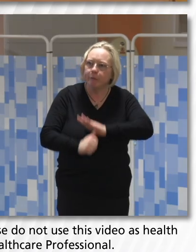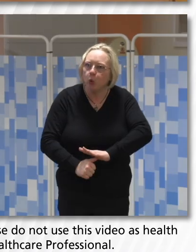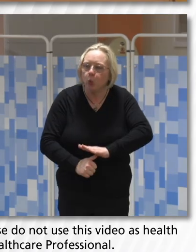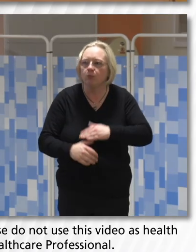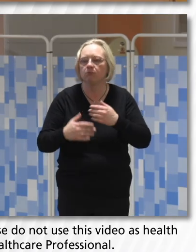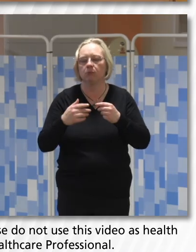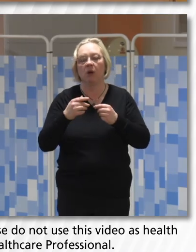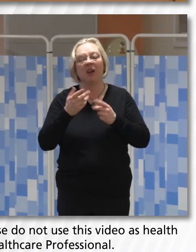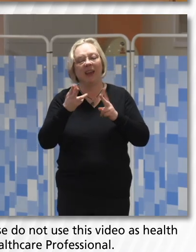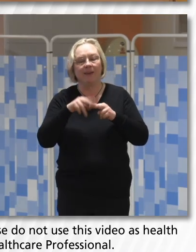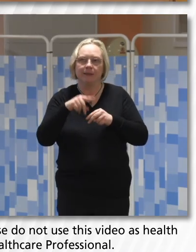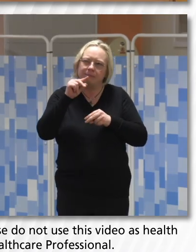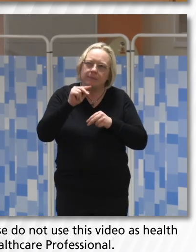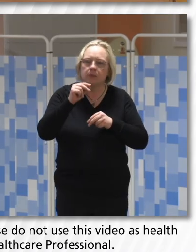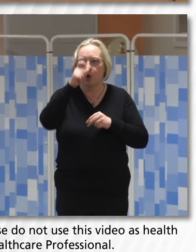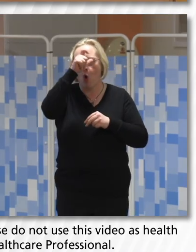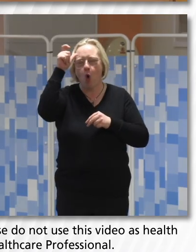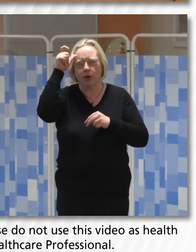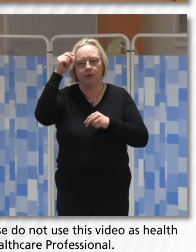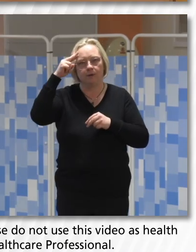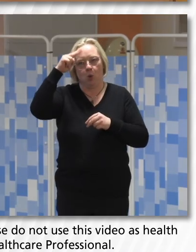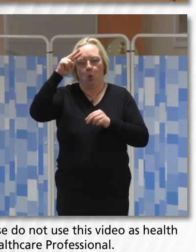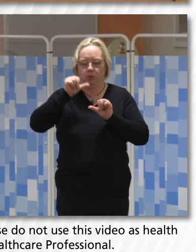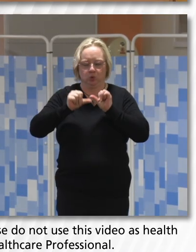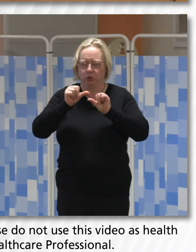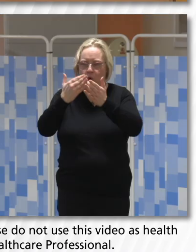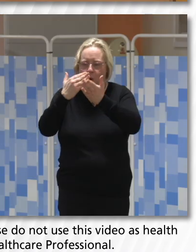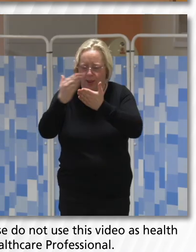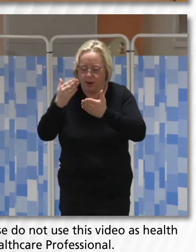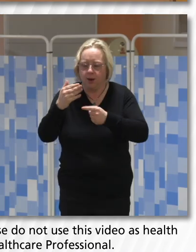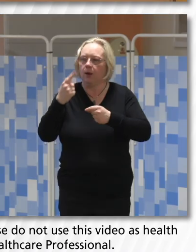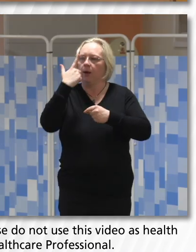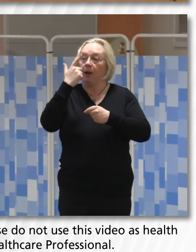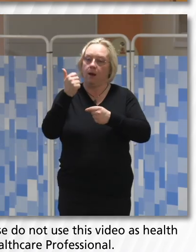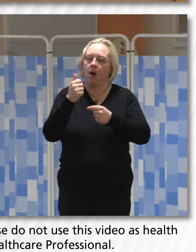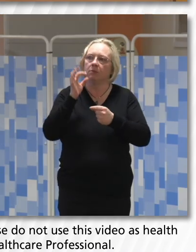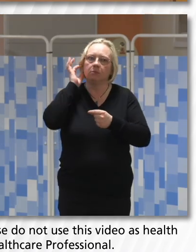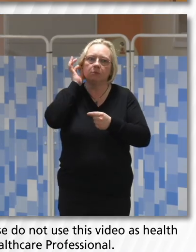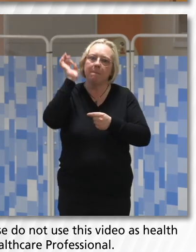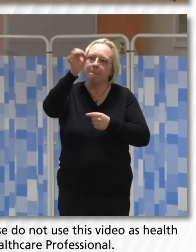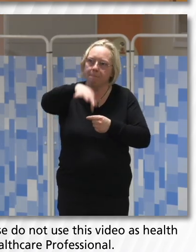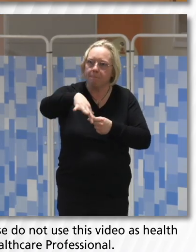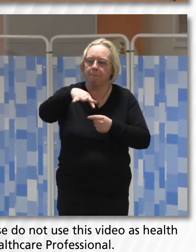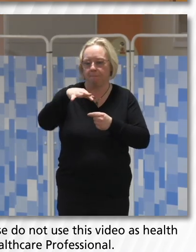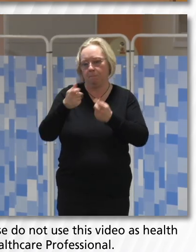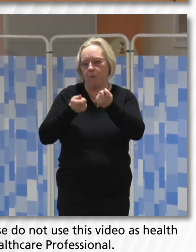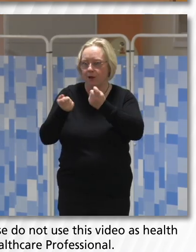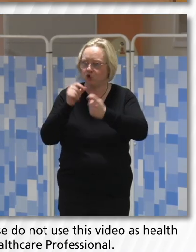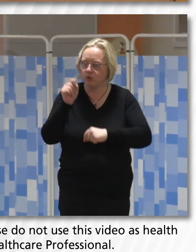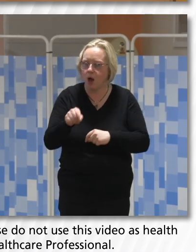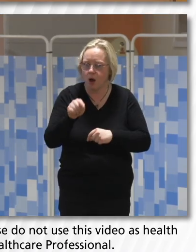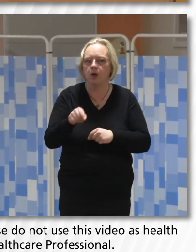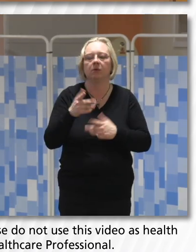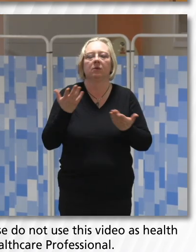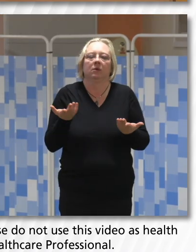get mild cognitive impairment, where your thought processes aren't so clear. They can actually give tips and help for managing that.